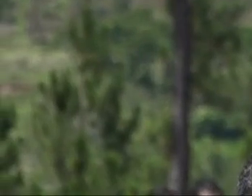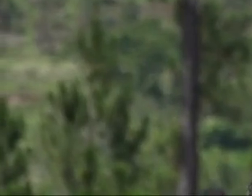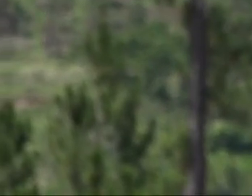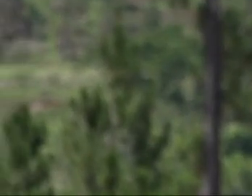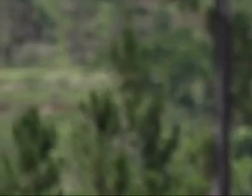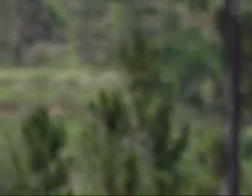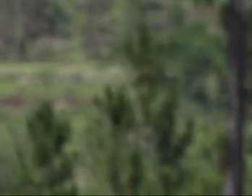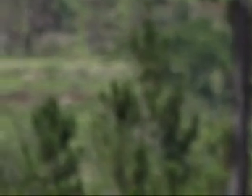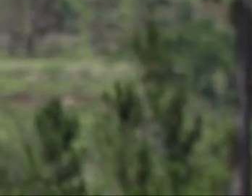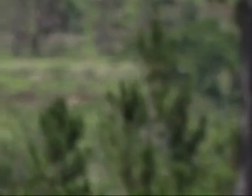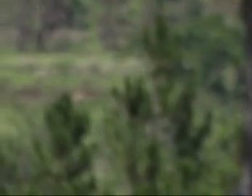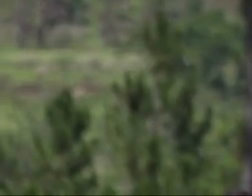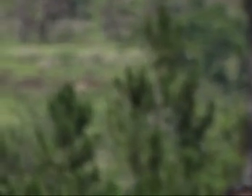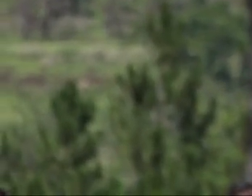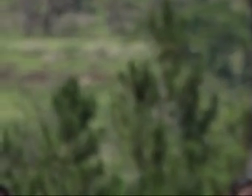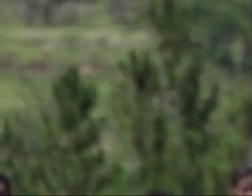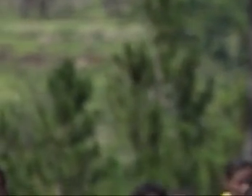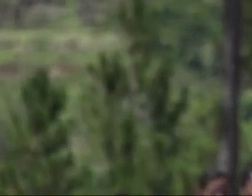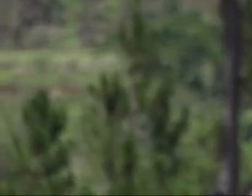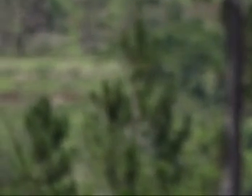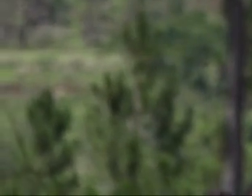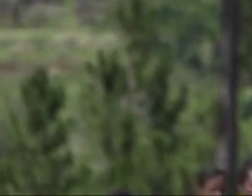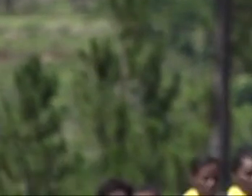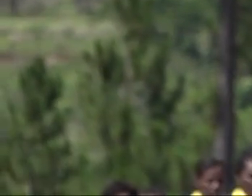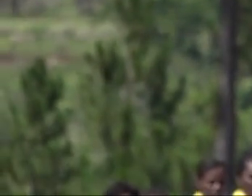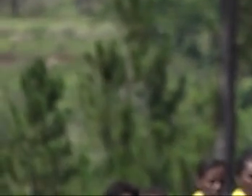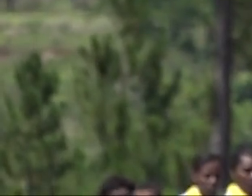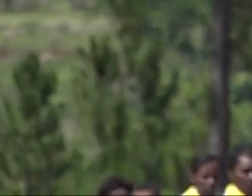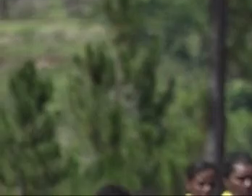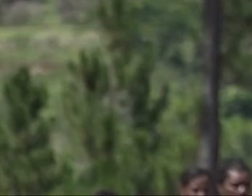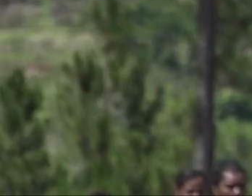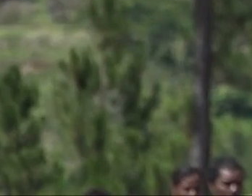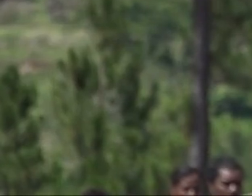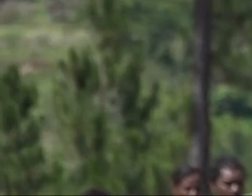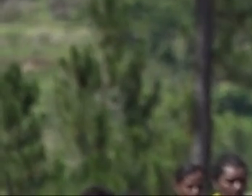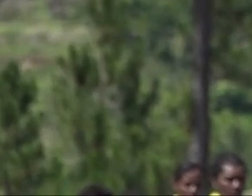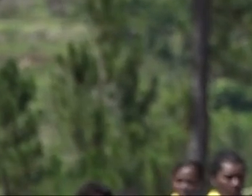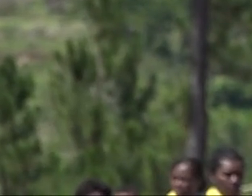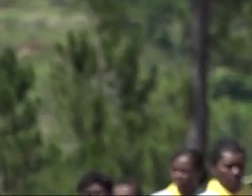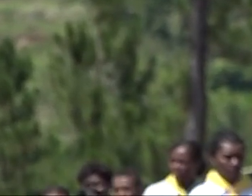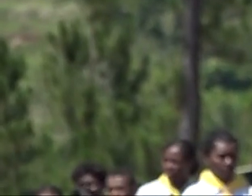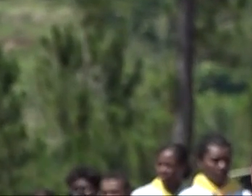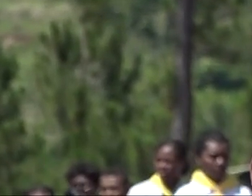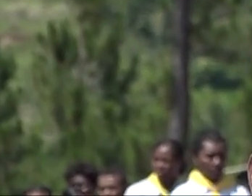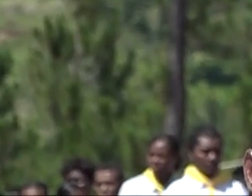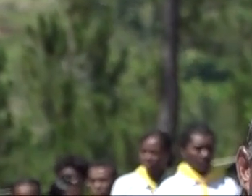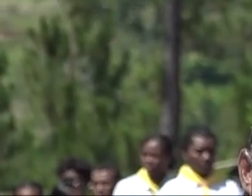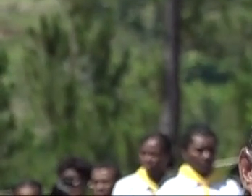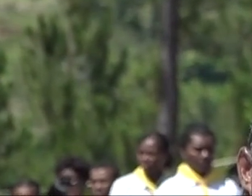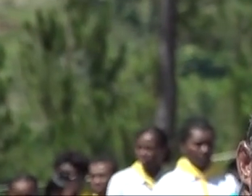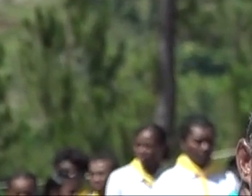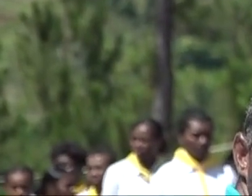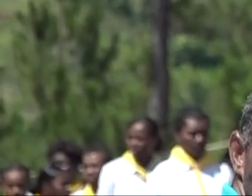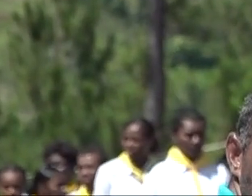enan rai ndola botu ena yalo. Mena singa rumuni singa vida singa nana mai. Vida singa mena ngunguli